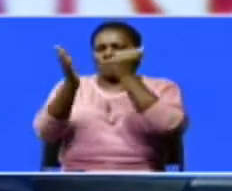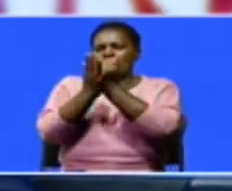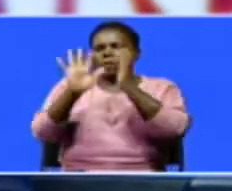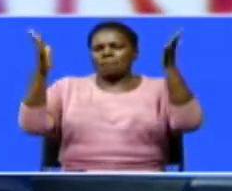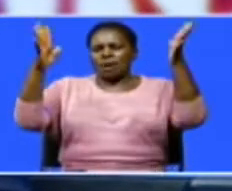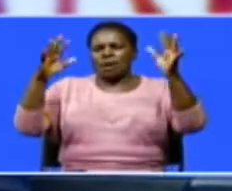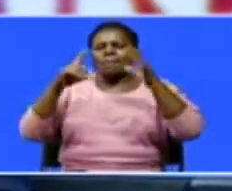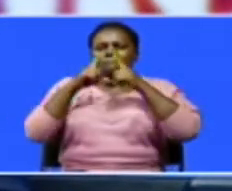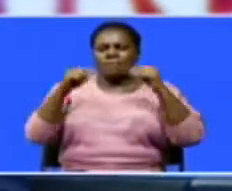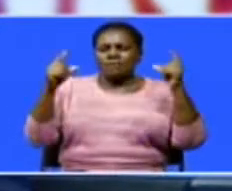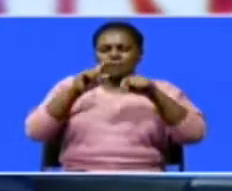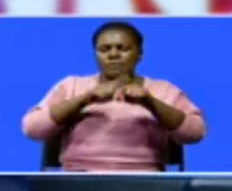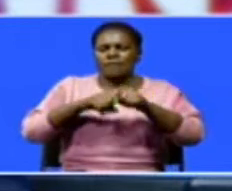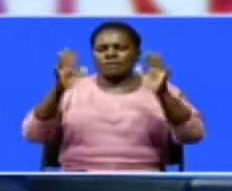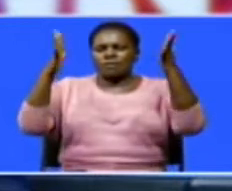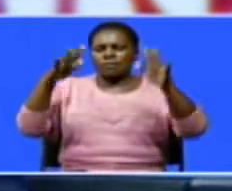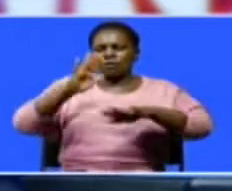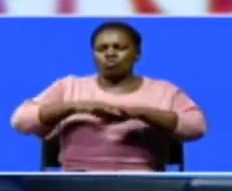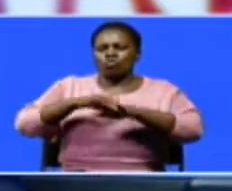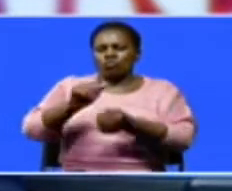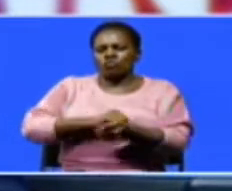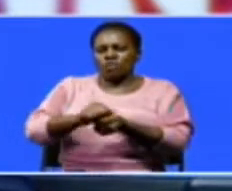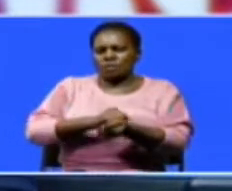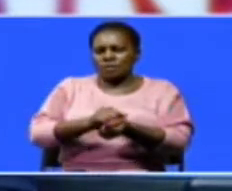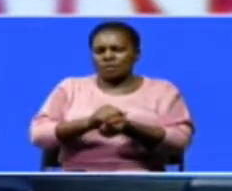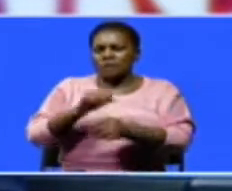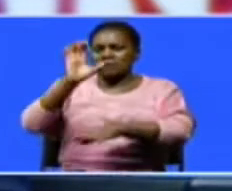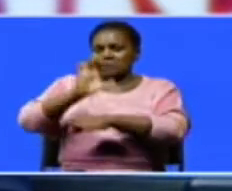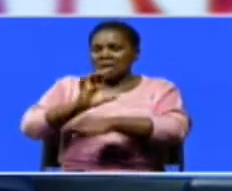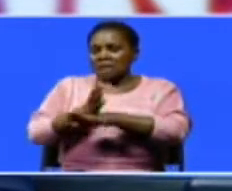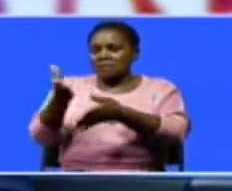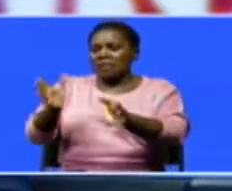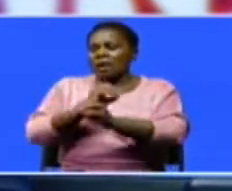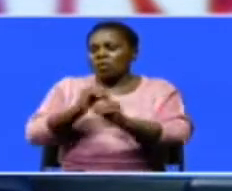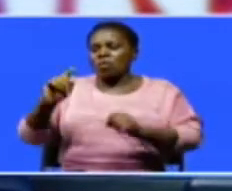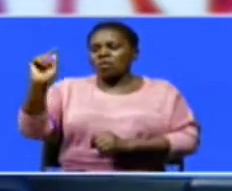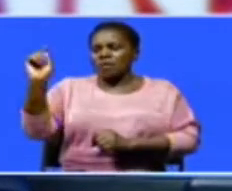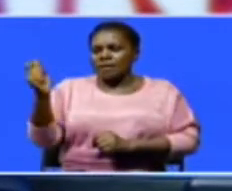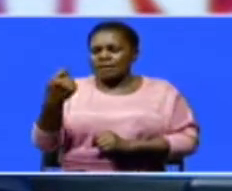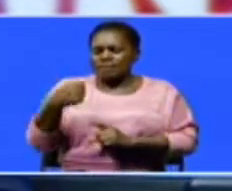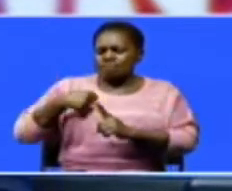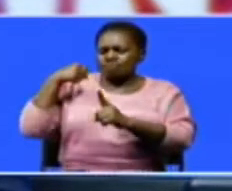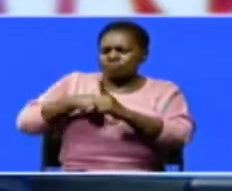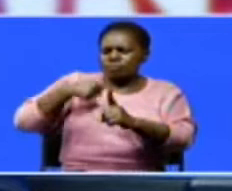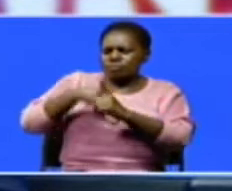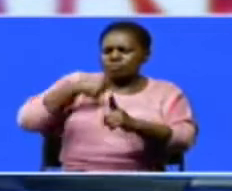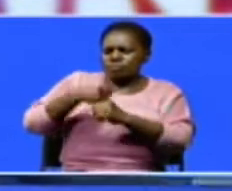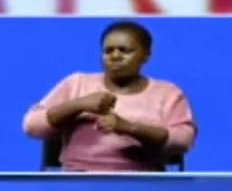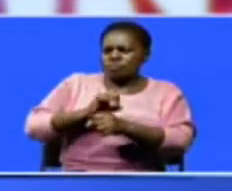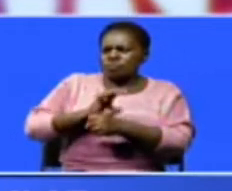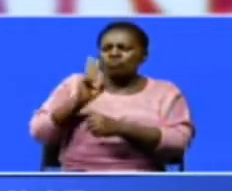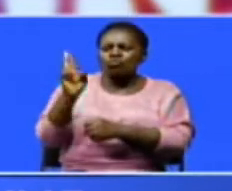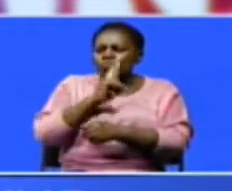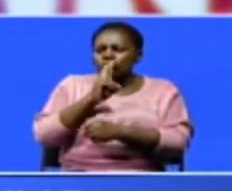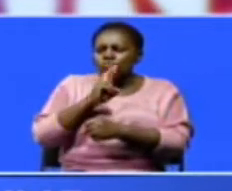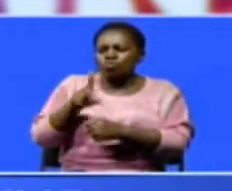as the country celebrated Good Friday without the traditional church fanfare as Kenya continues battling the deadly virus. And